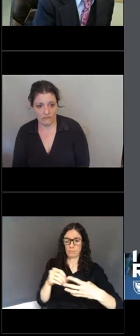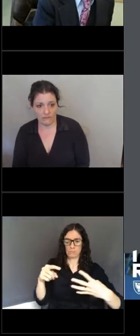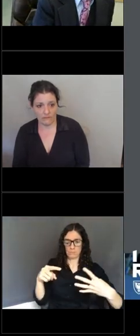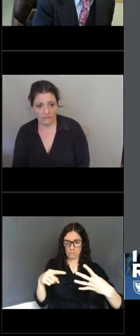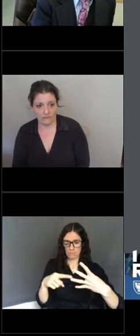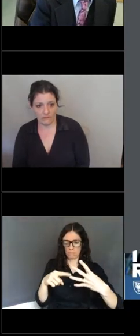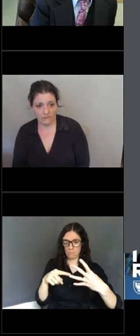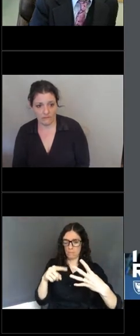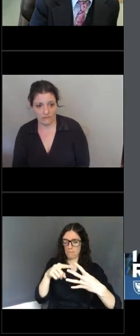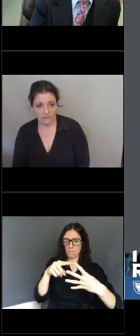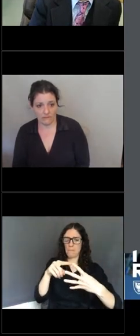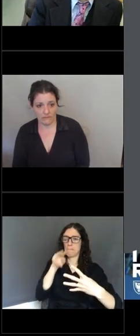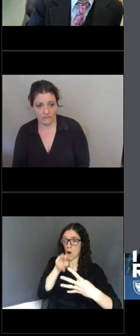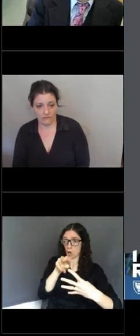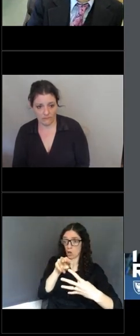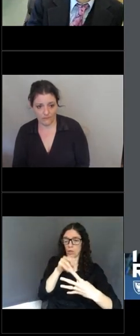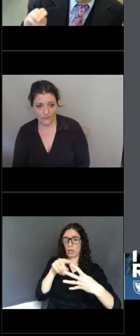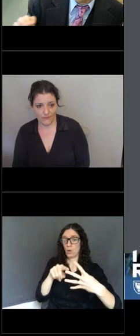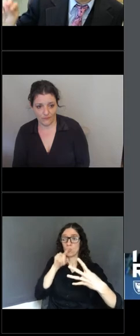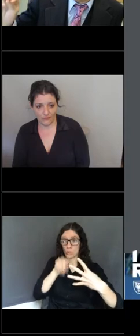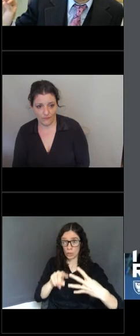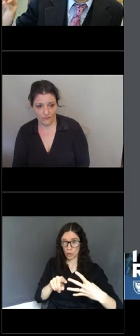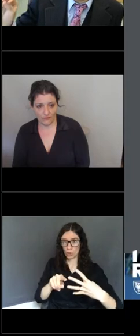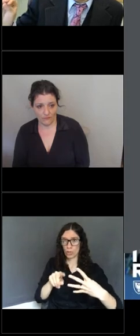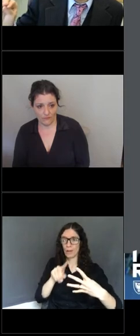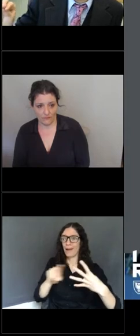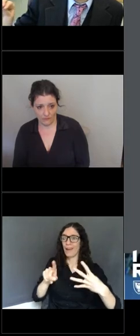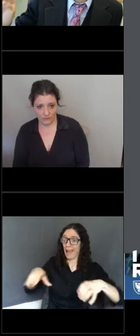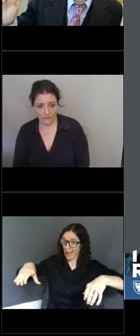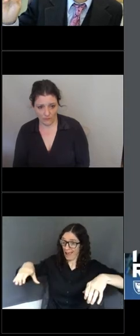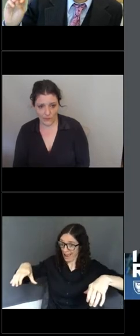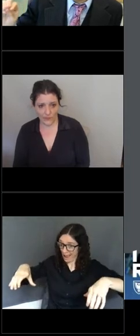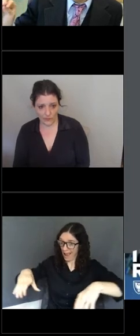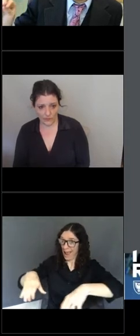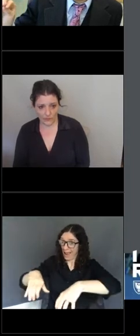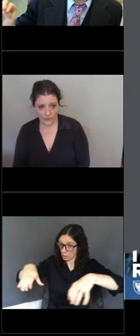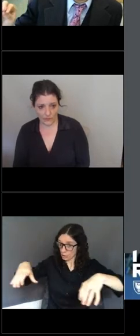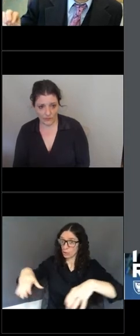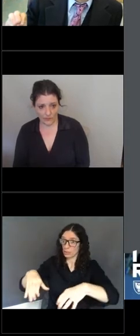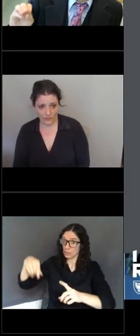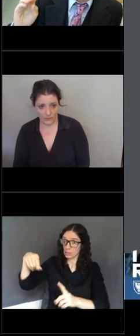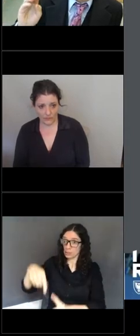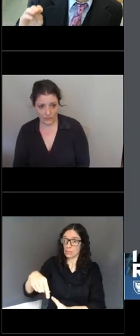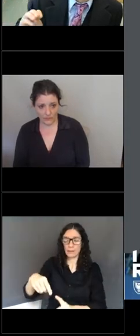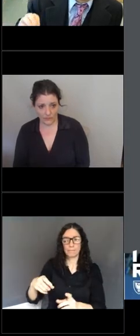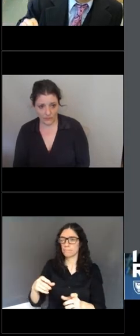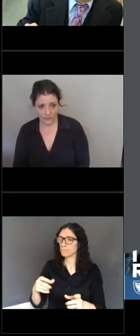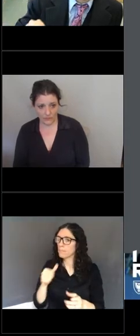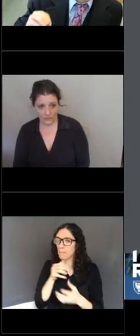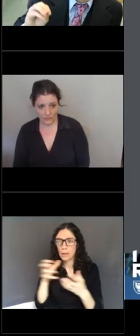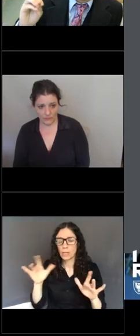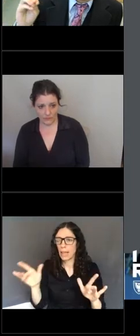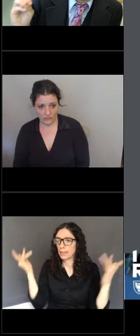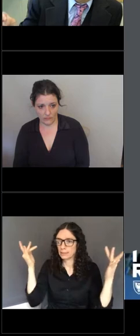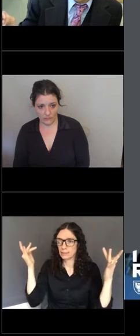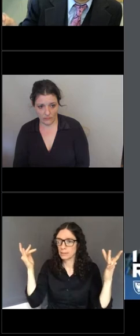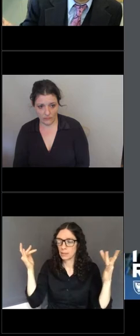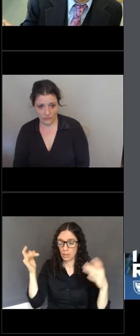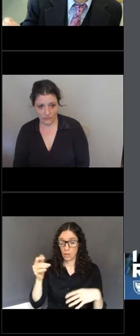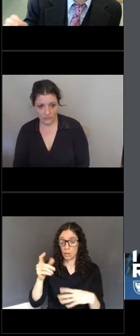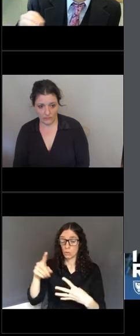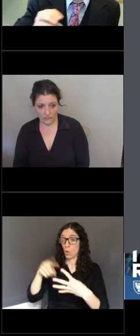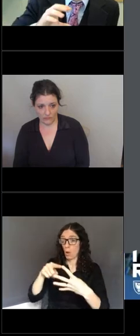on actual actionable items. And there's a subtlety to that, because within monitoring, how it's broken down is in a lot